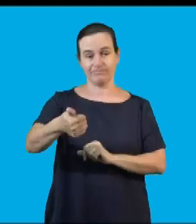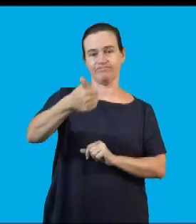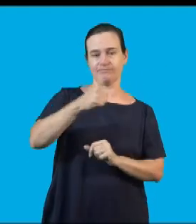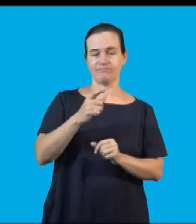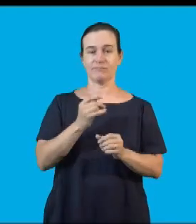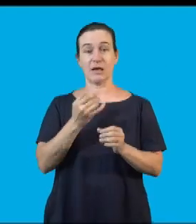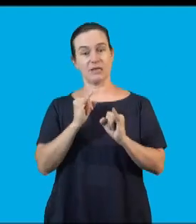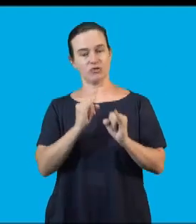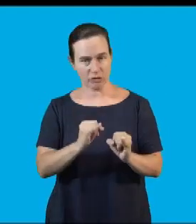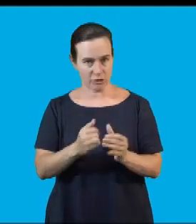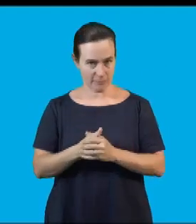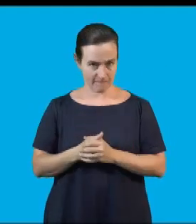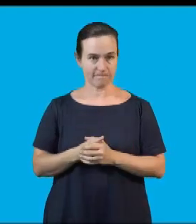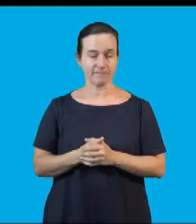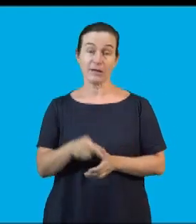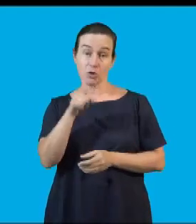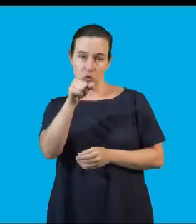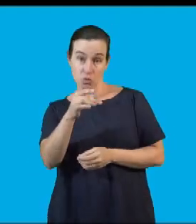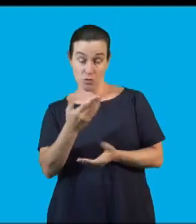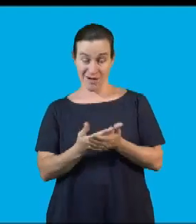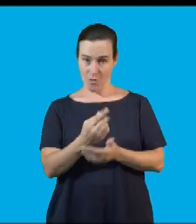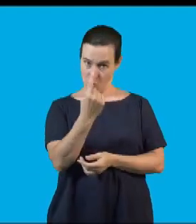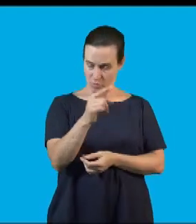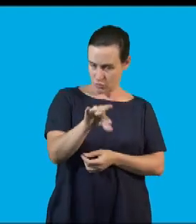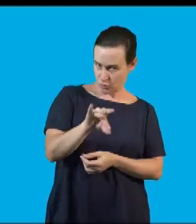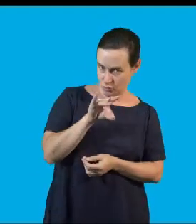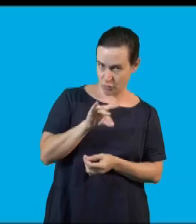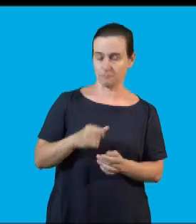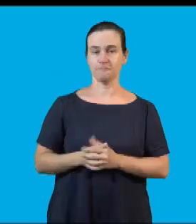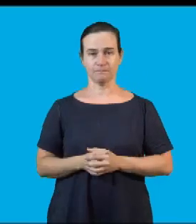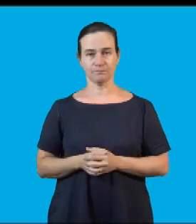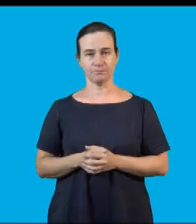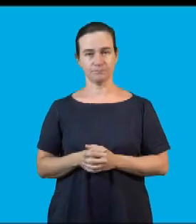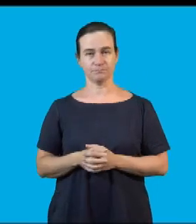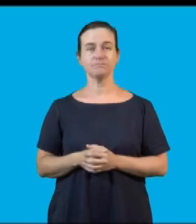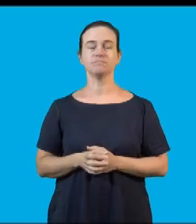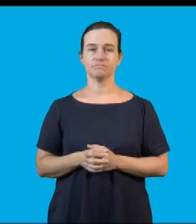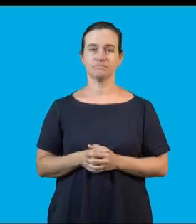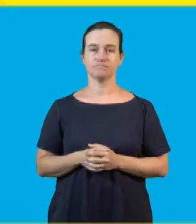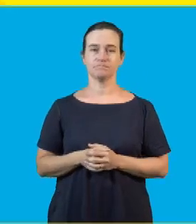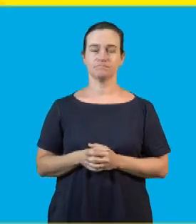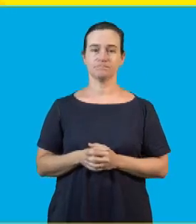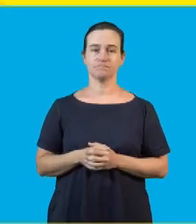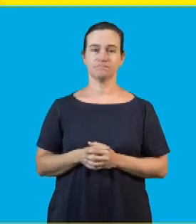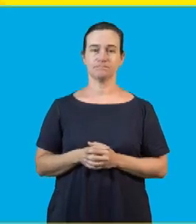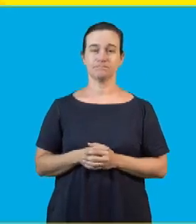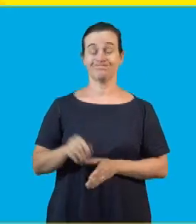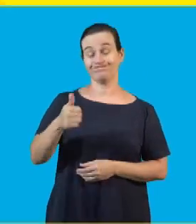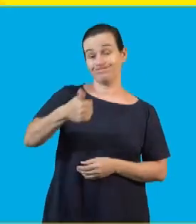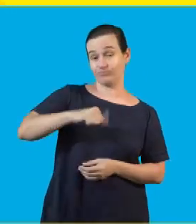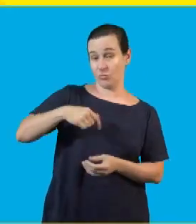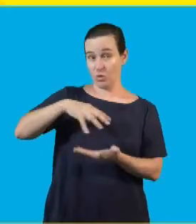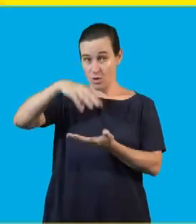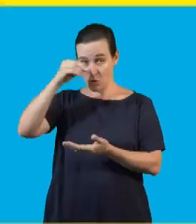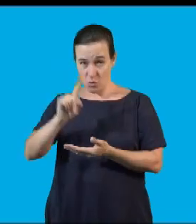from category C. You would then choose one of these texts. The next aspect on our lesson